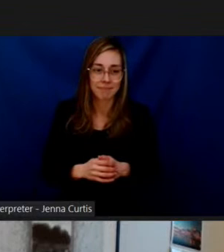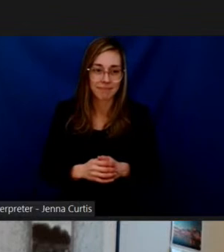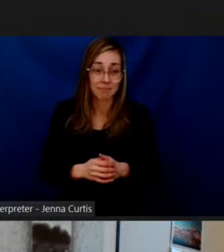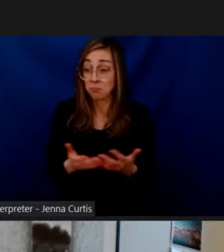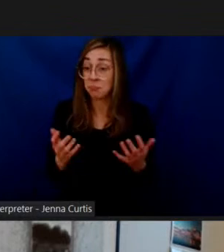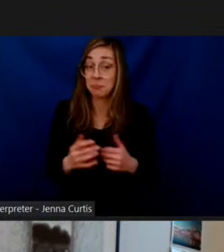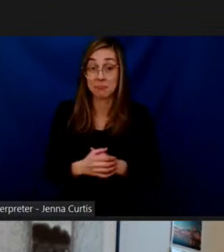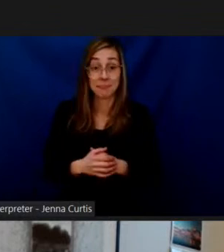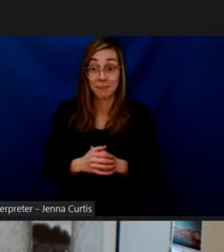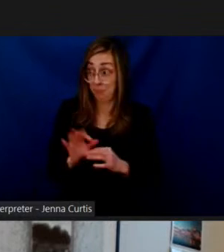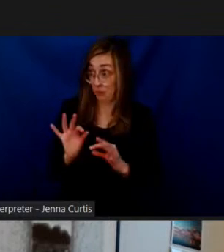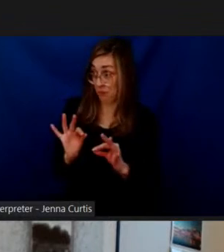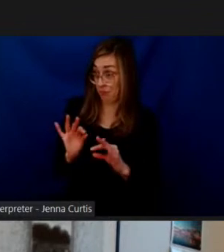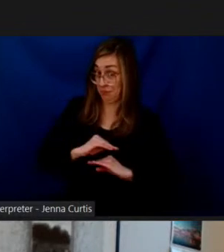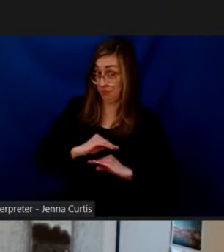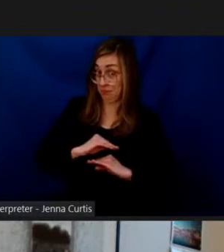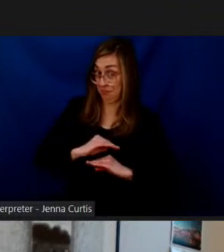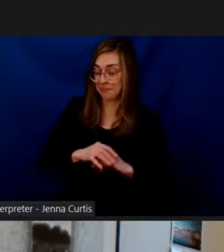They good?